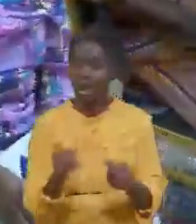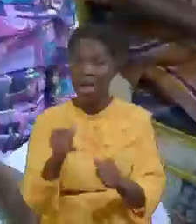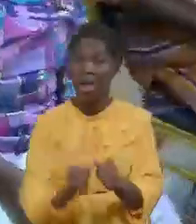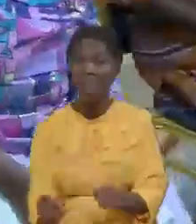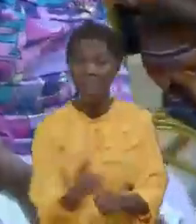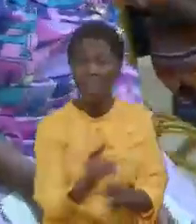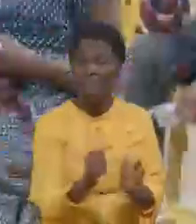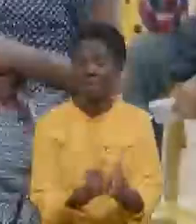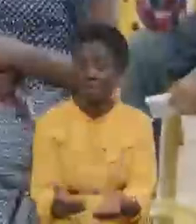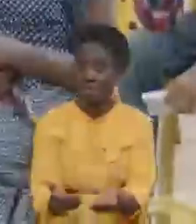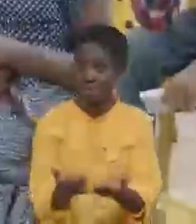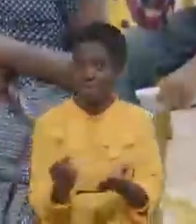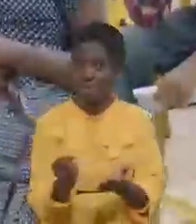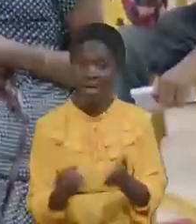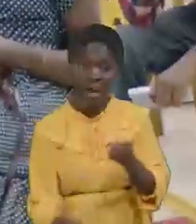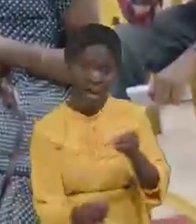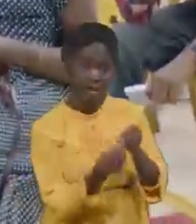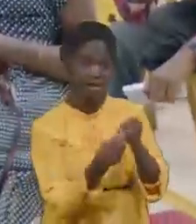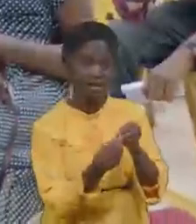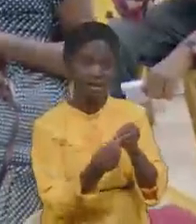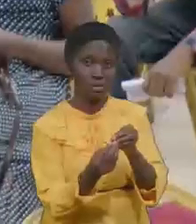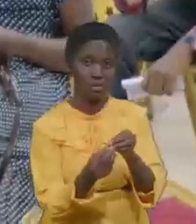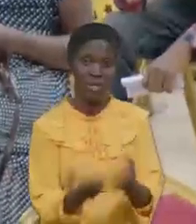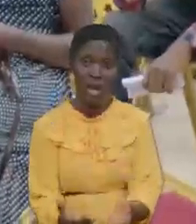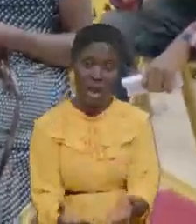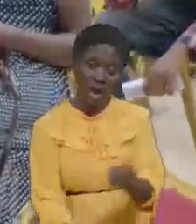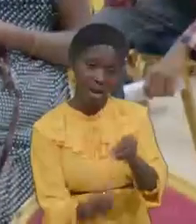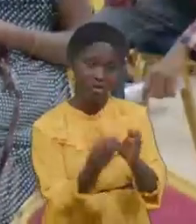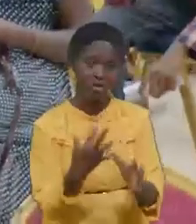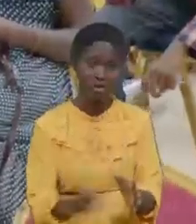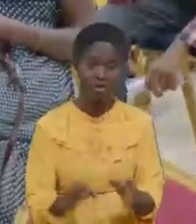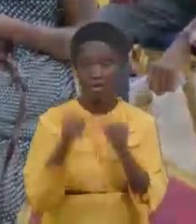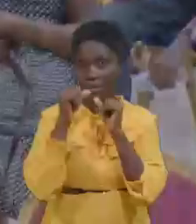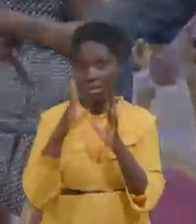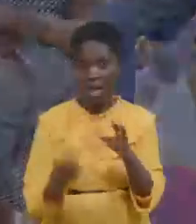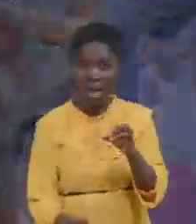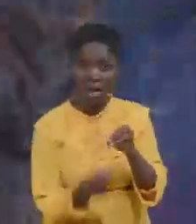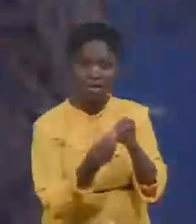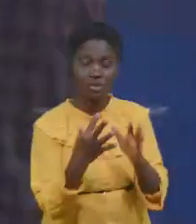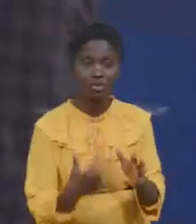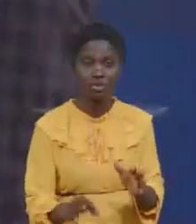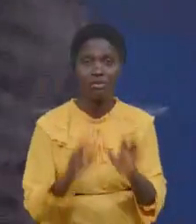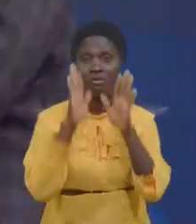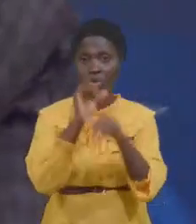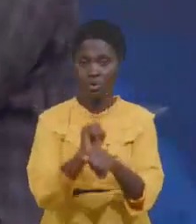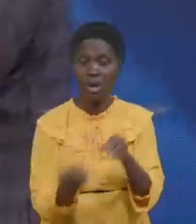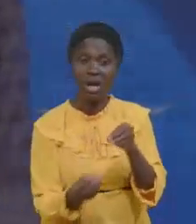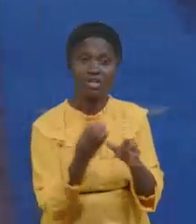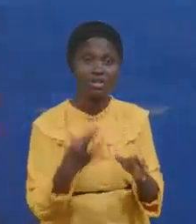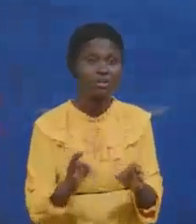that wants addition, addition of blessing, addition of miracle, addition of